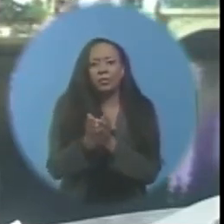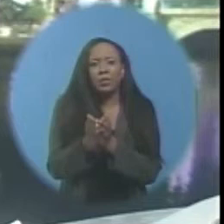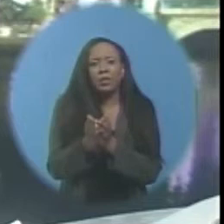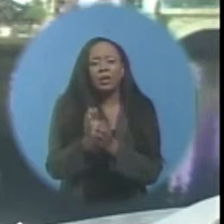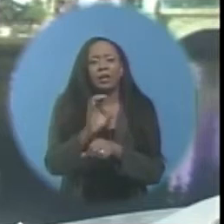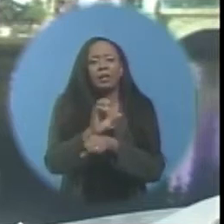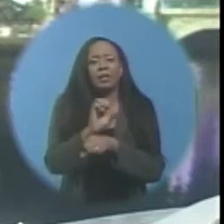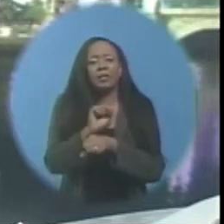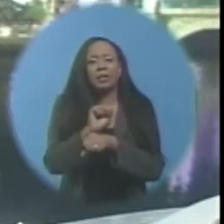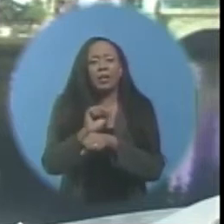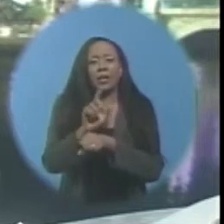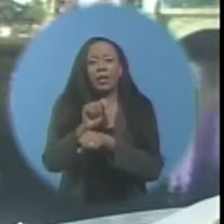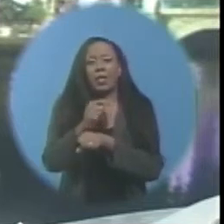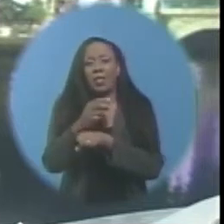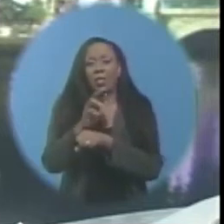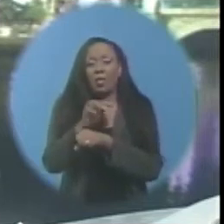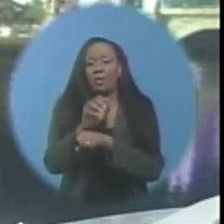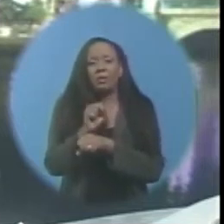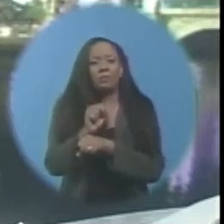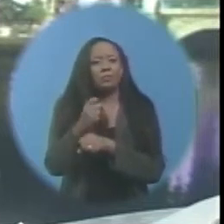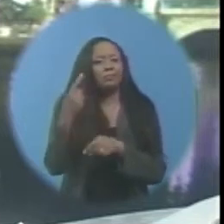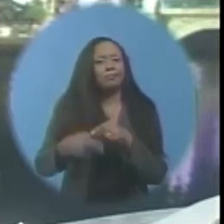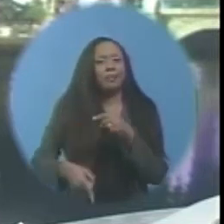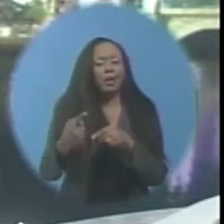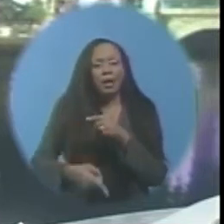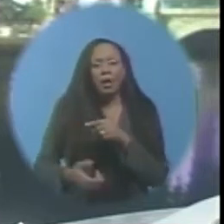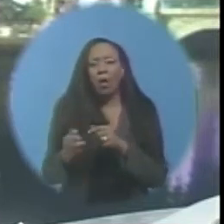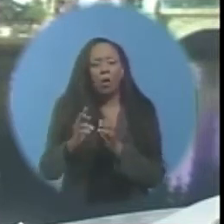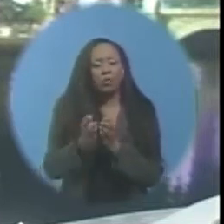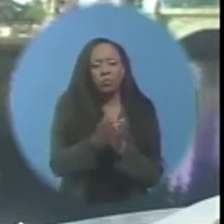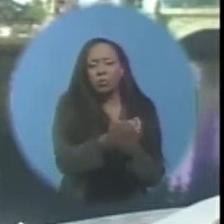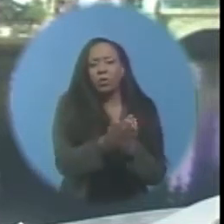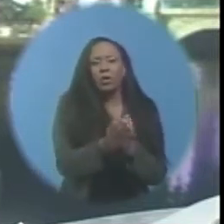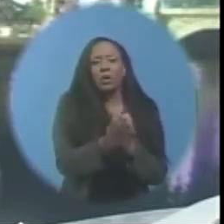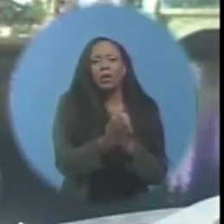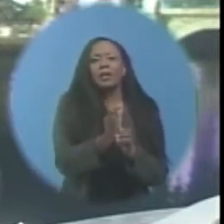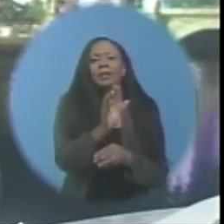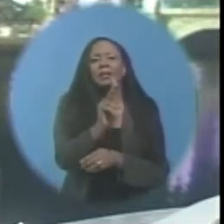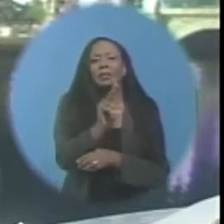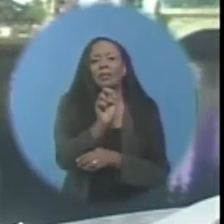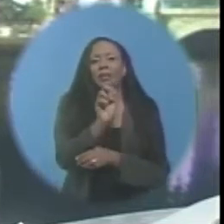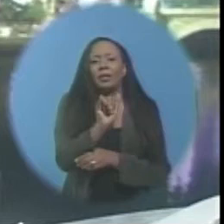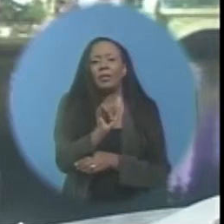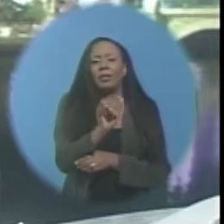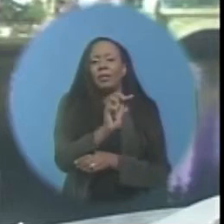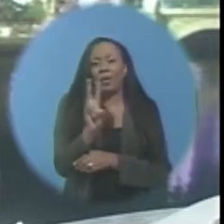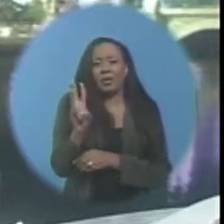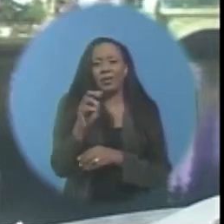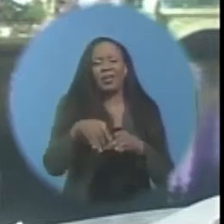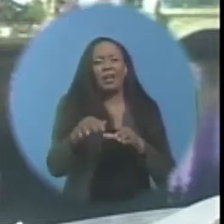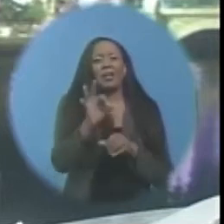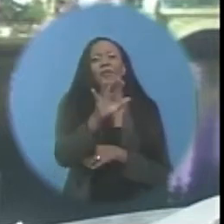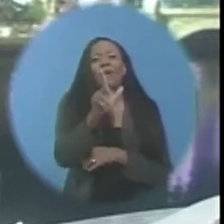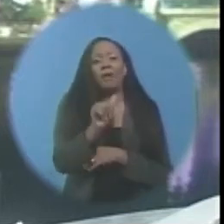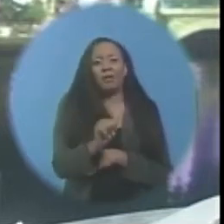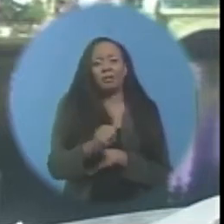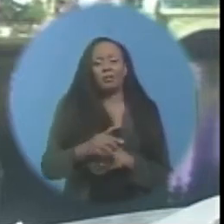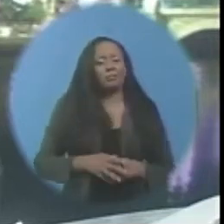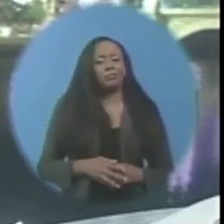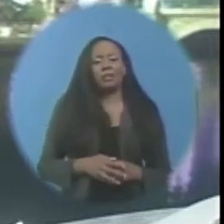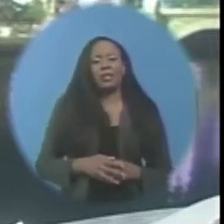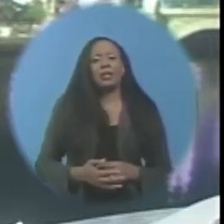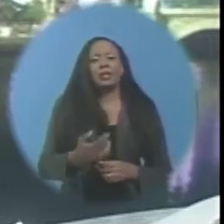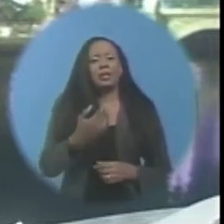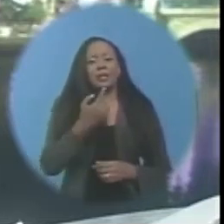time. The company has not indicated how long it may stay away. Royal Caribbean, in the interim, will be working on